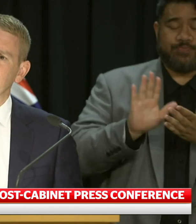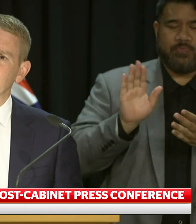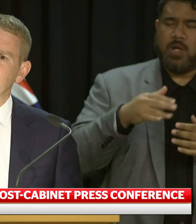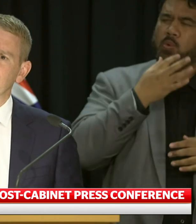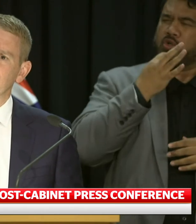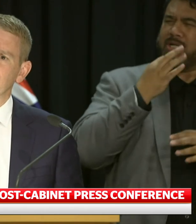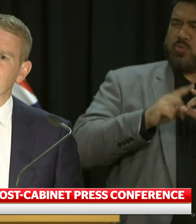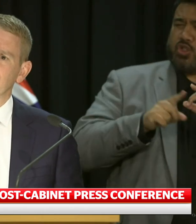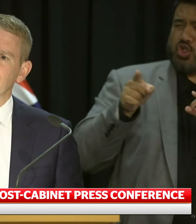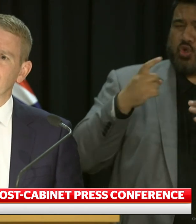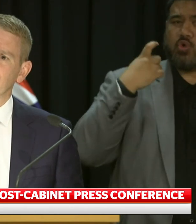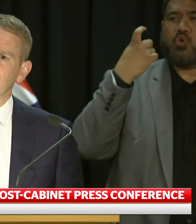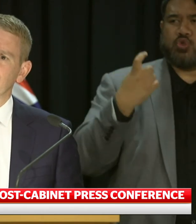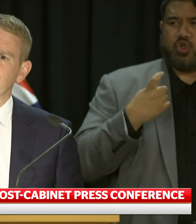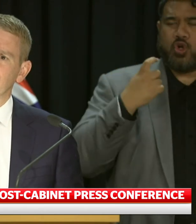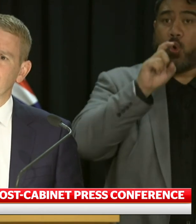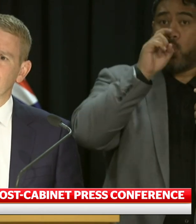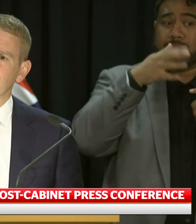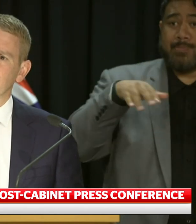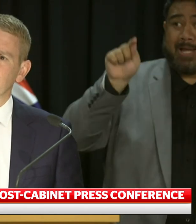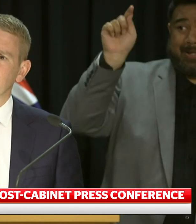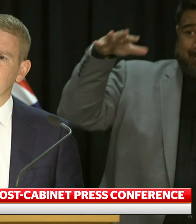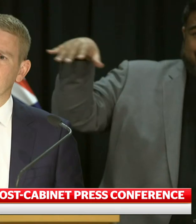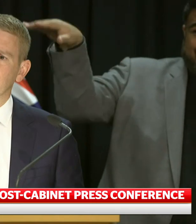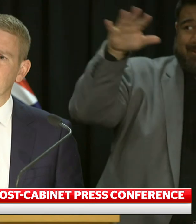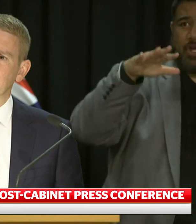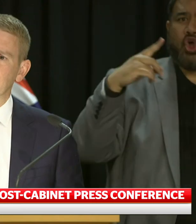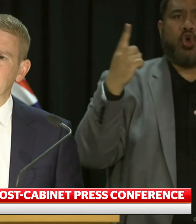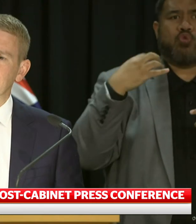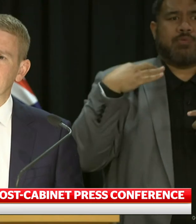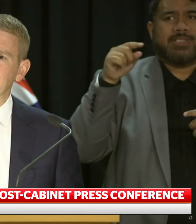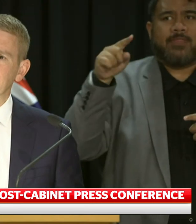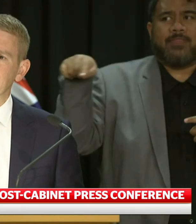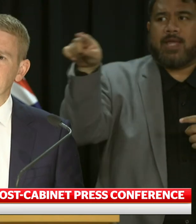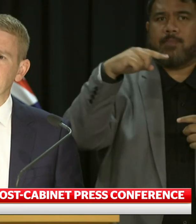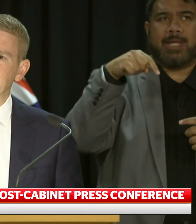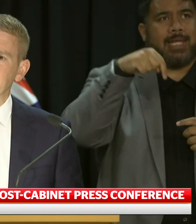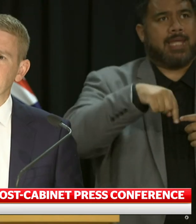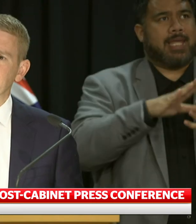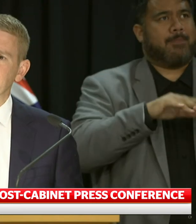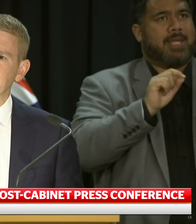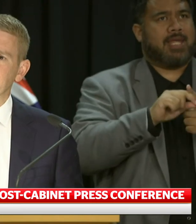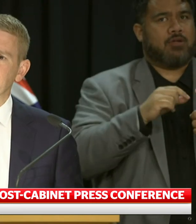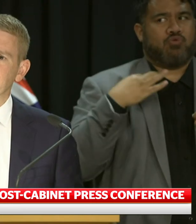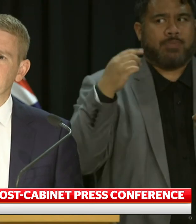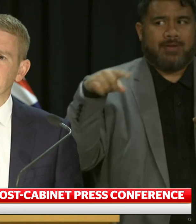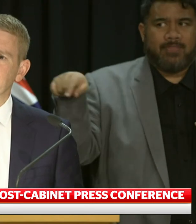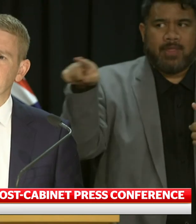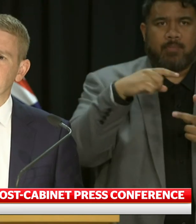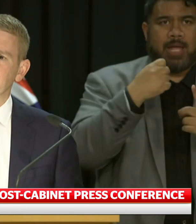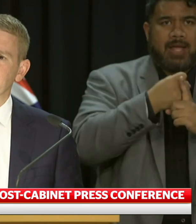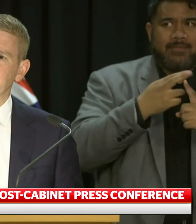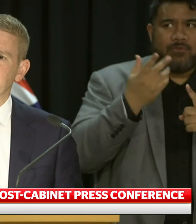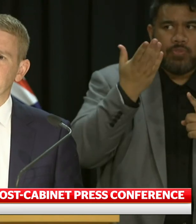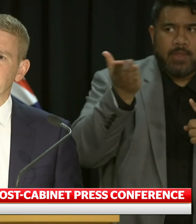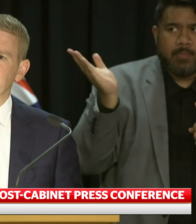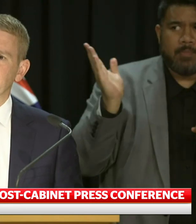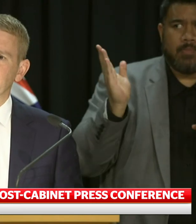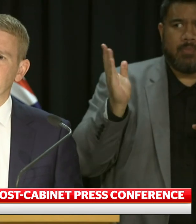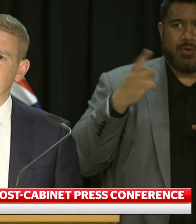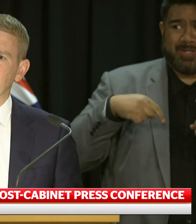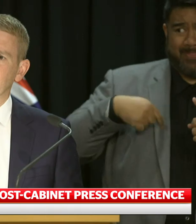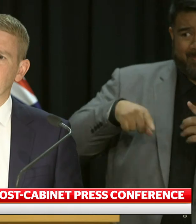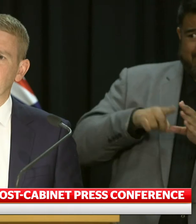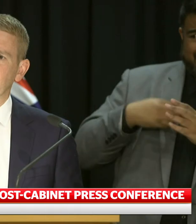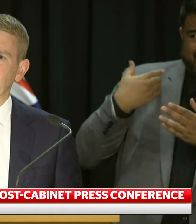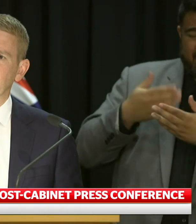about people in Hawke's Bay, their representation in Wellington, people advocating for them, particularly given what's happened this year